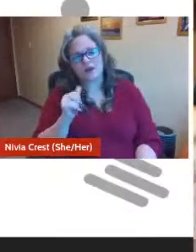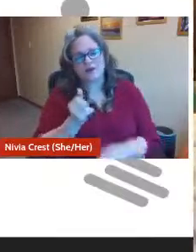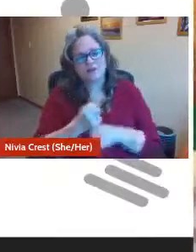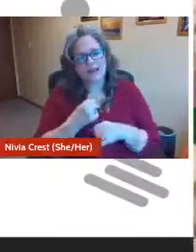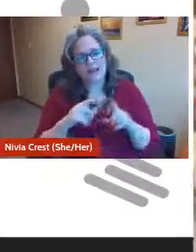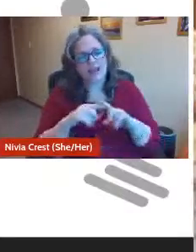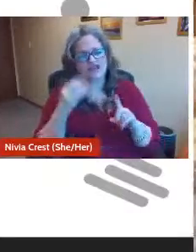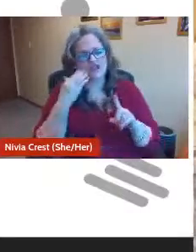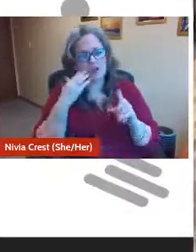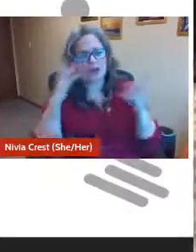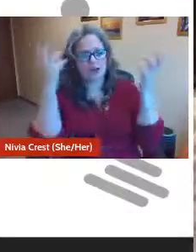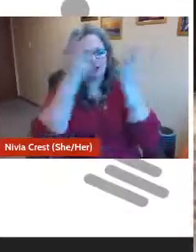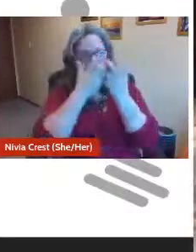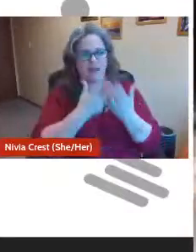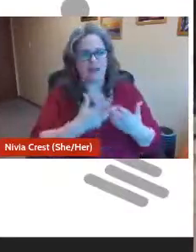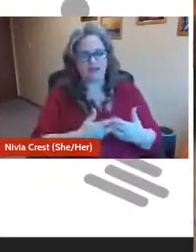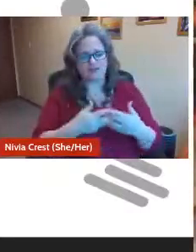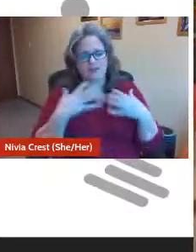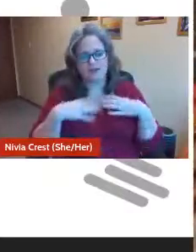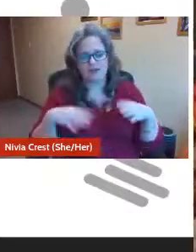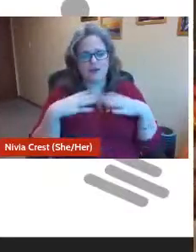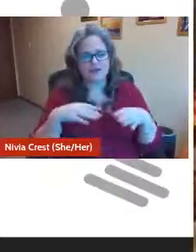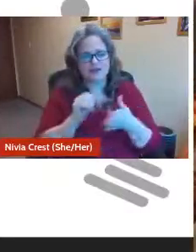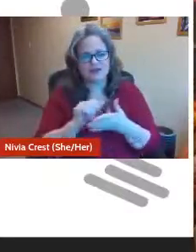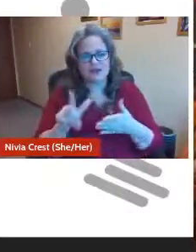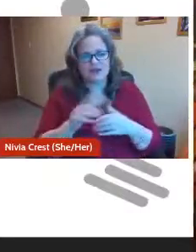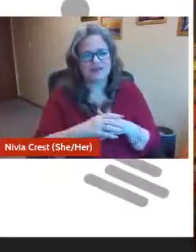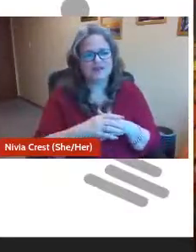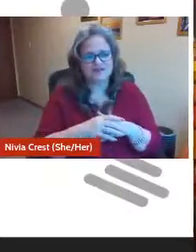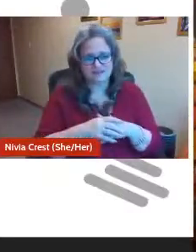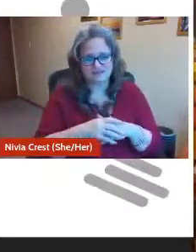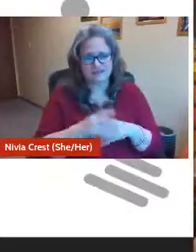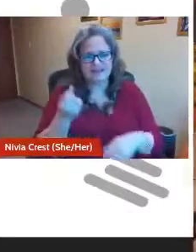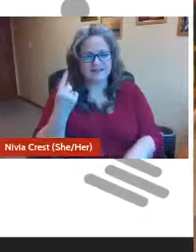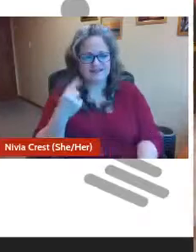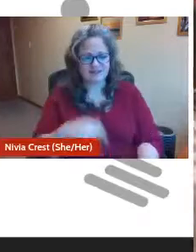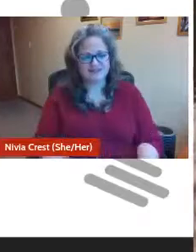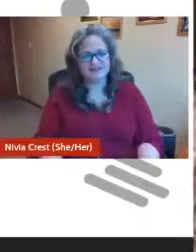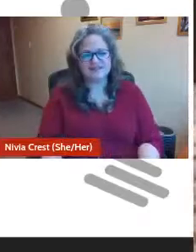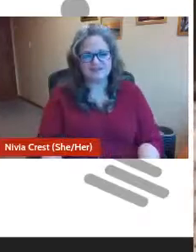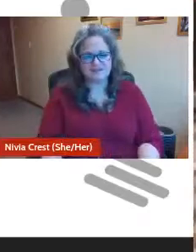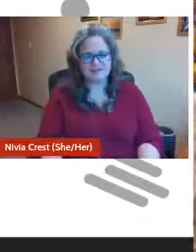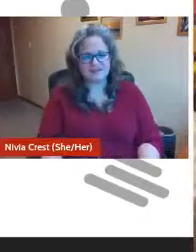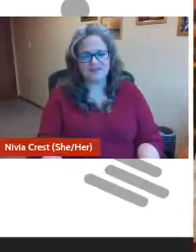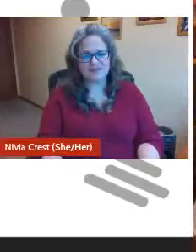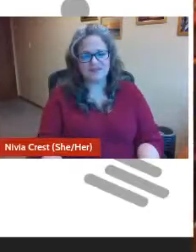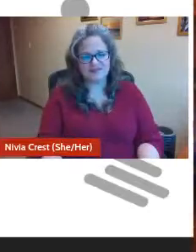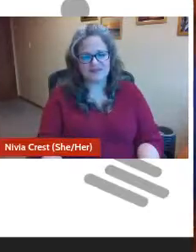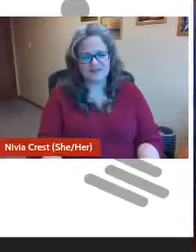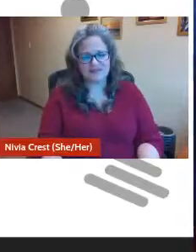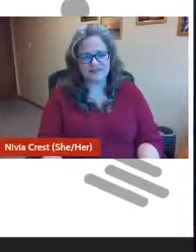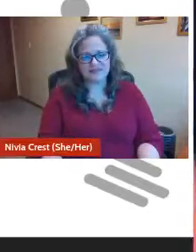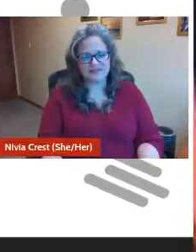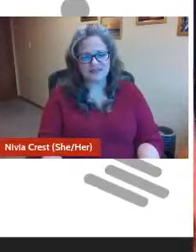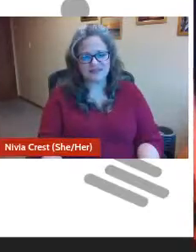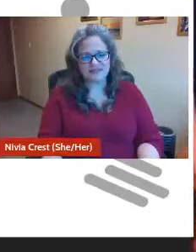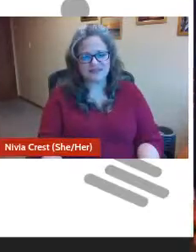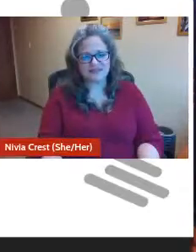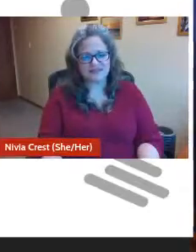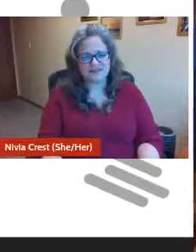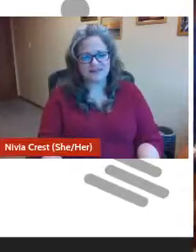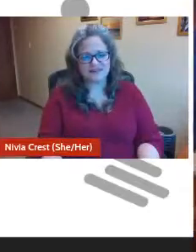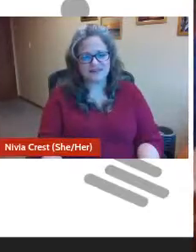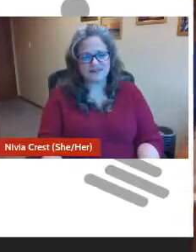put it together. How to get it. Okay, that's still a talent. Mm-hmm. Right. Oh, yeah, you need that picture really bad, so.